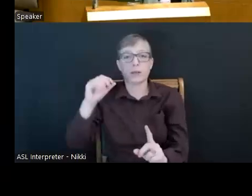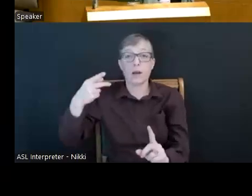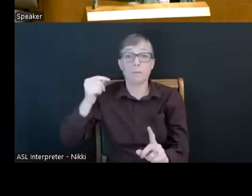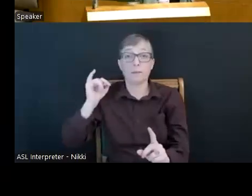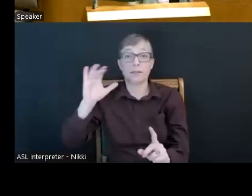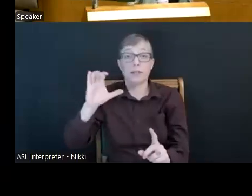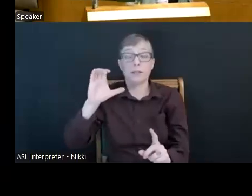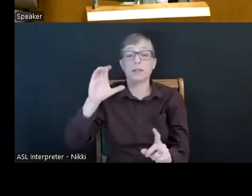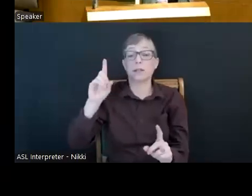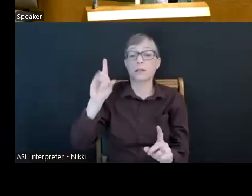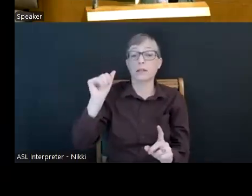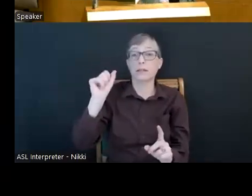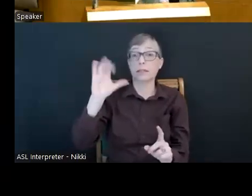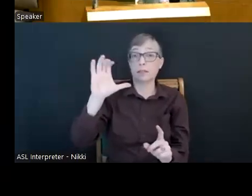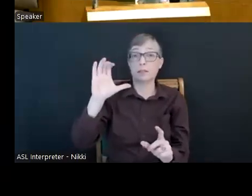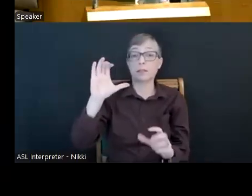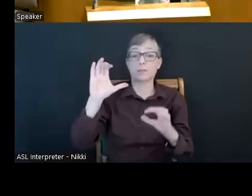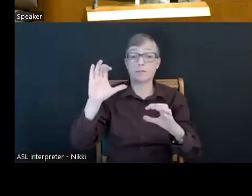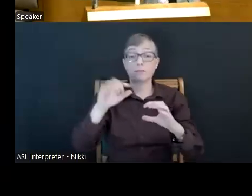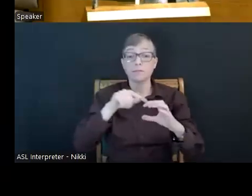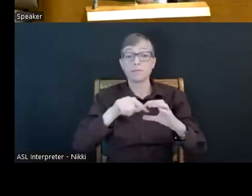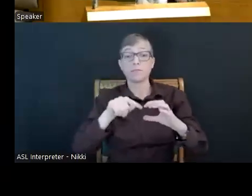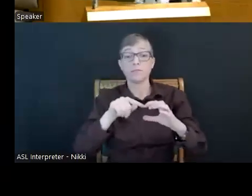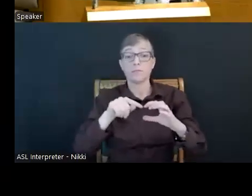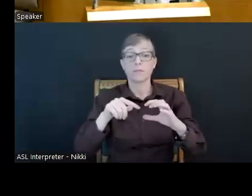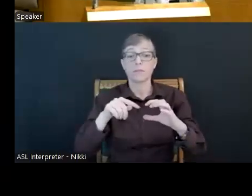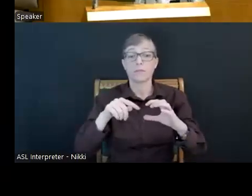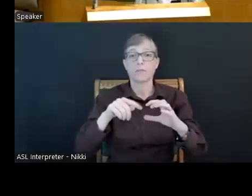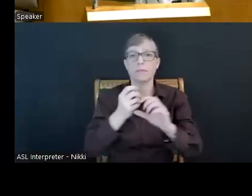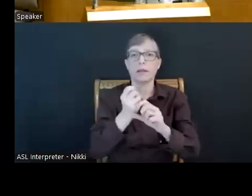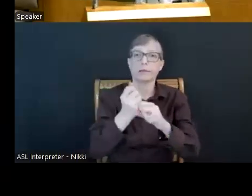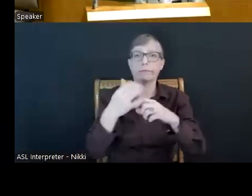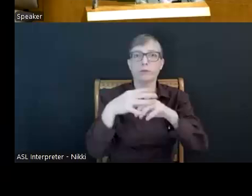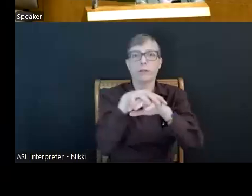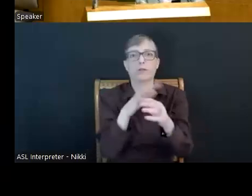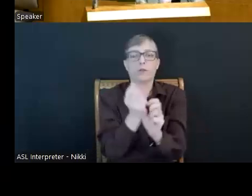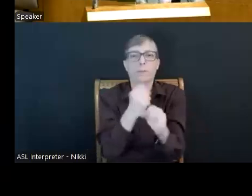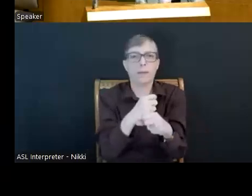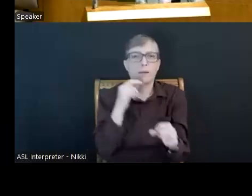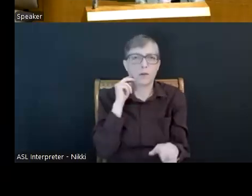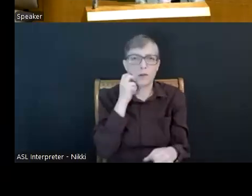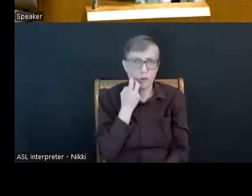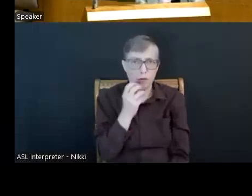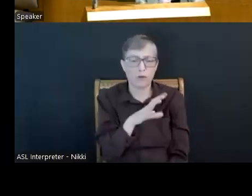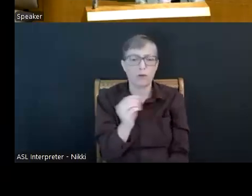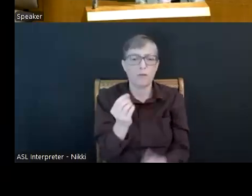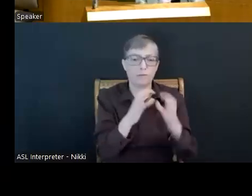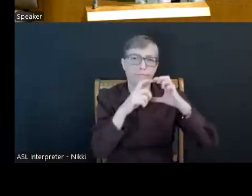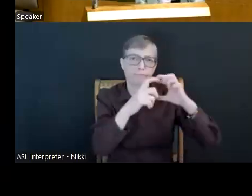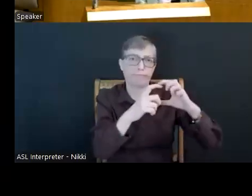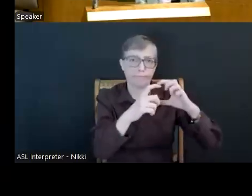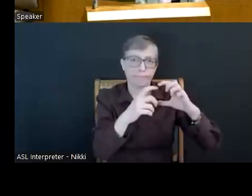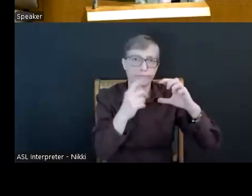axons of the retinal ganglion cells form the optic nerve and leave the eye. It's a synapse in the brain. And so